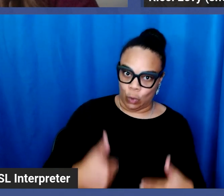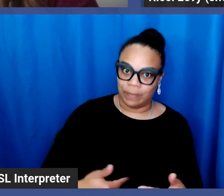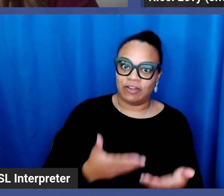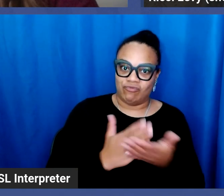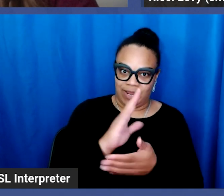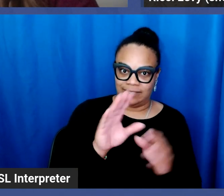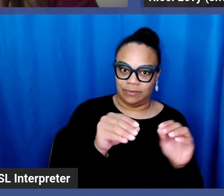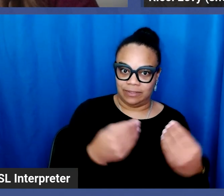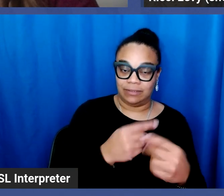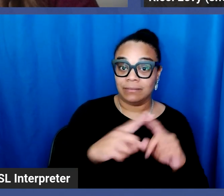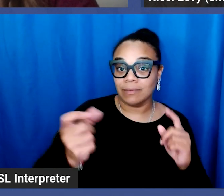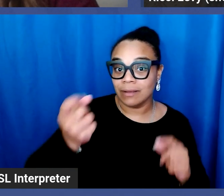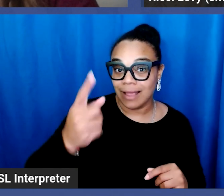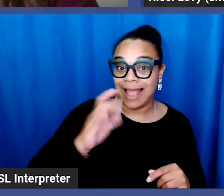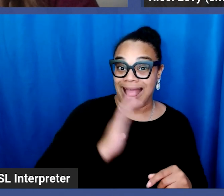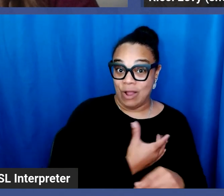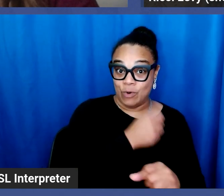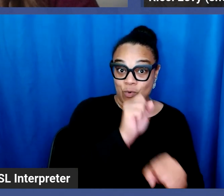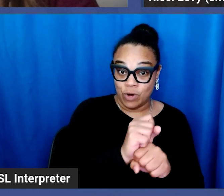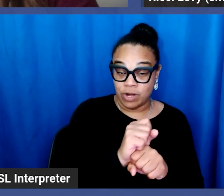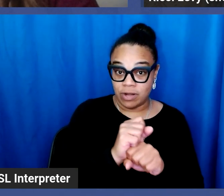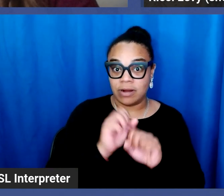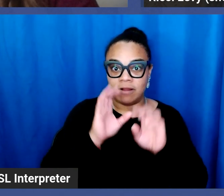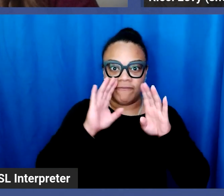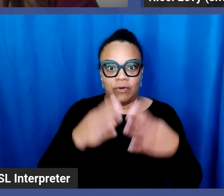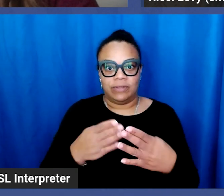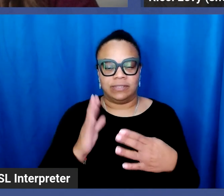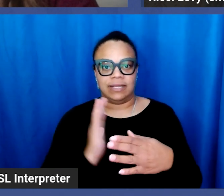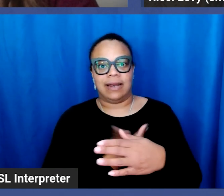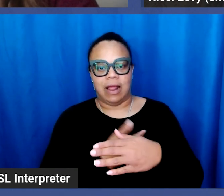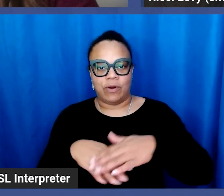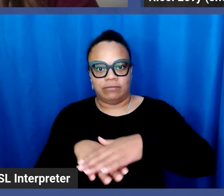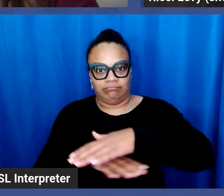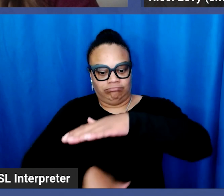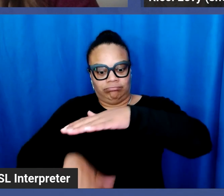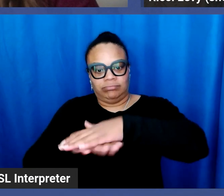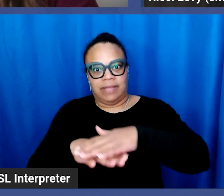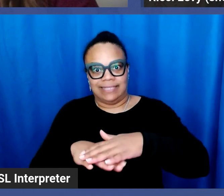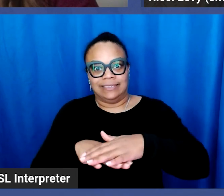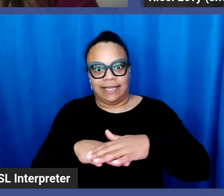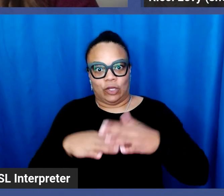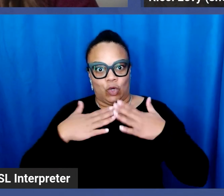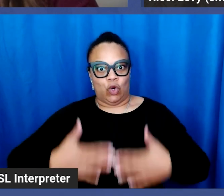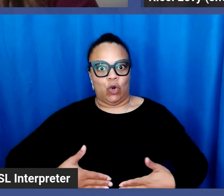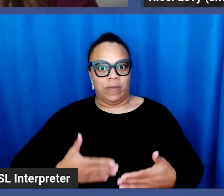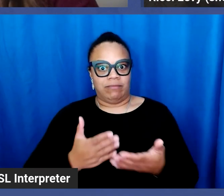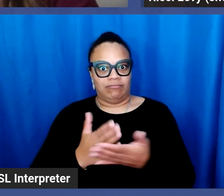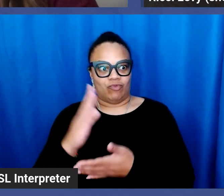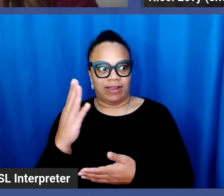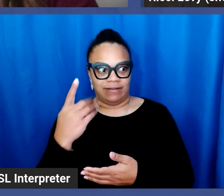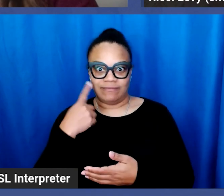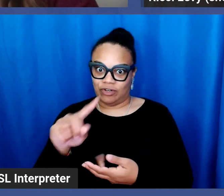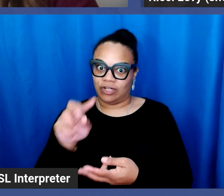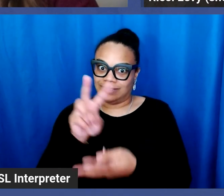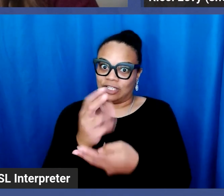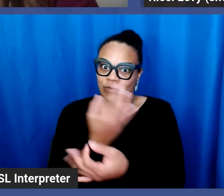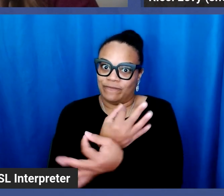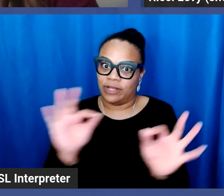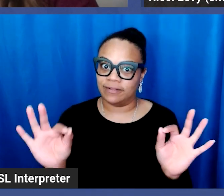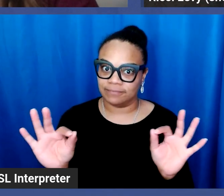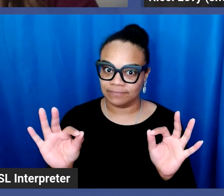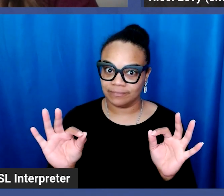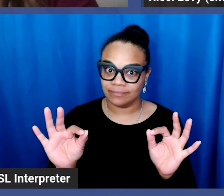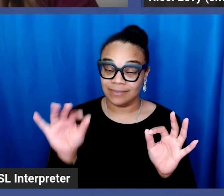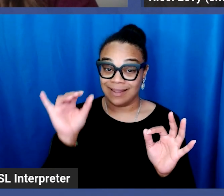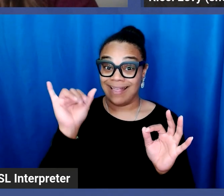our work centers on our fundamental human right to sexual freedom. And that is a broad,